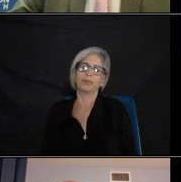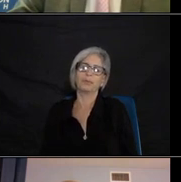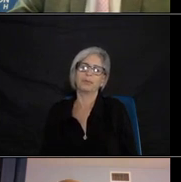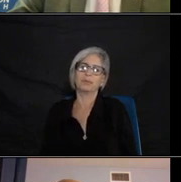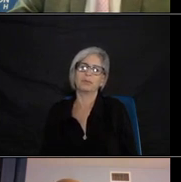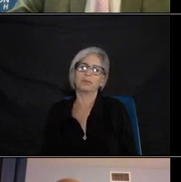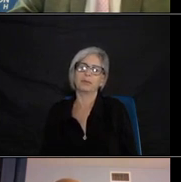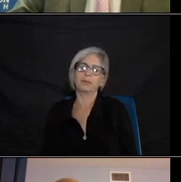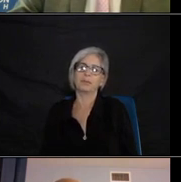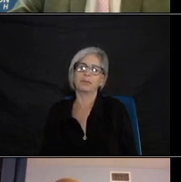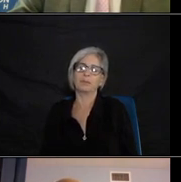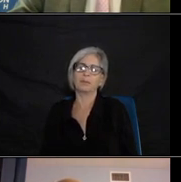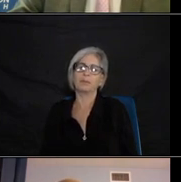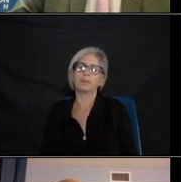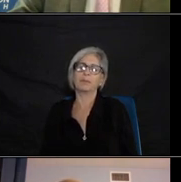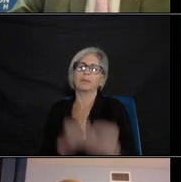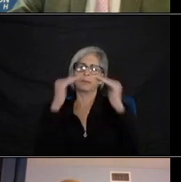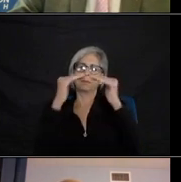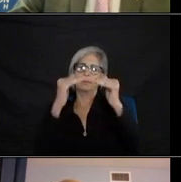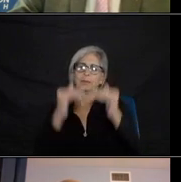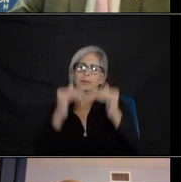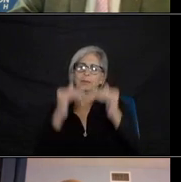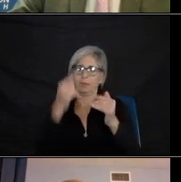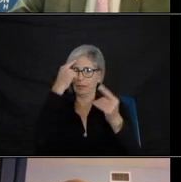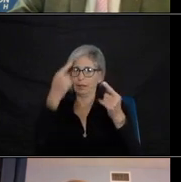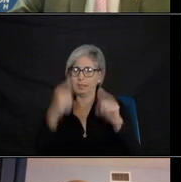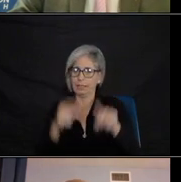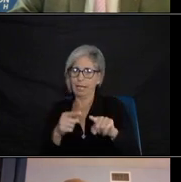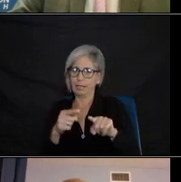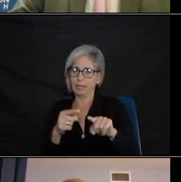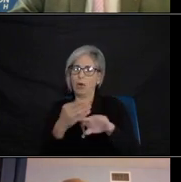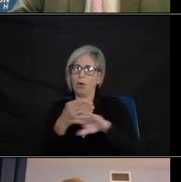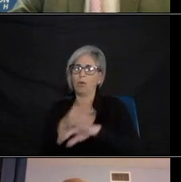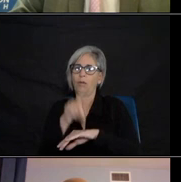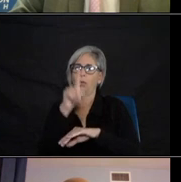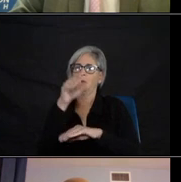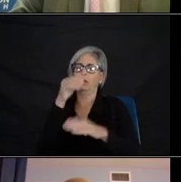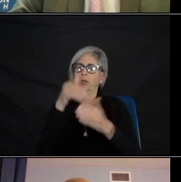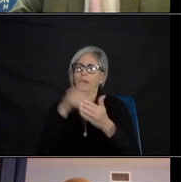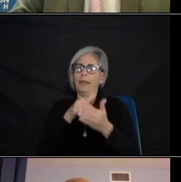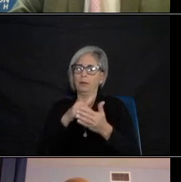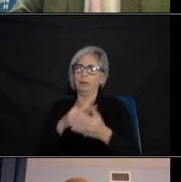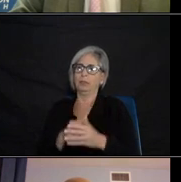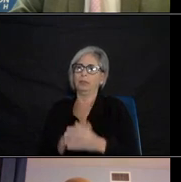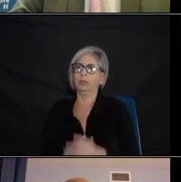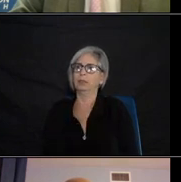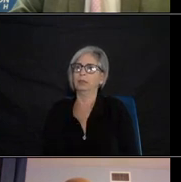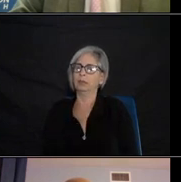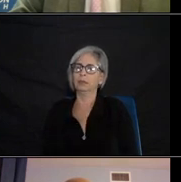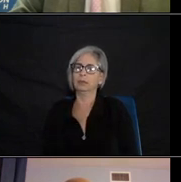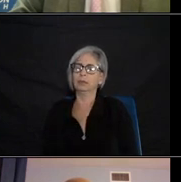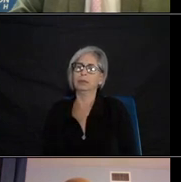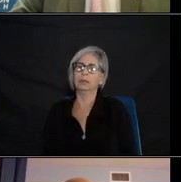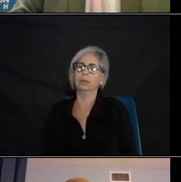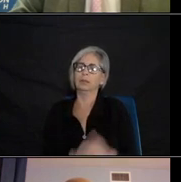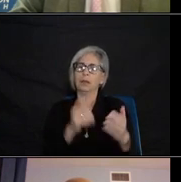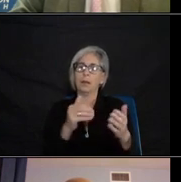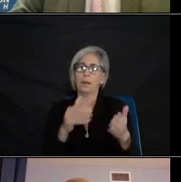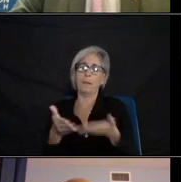All right, moving on to consent bids and purchases over 100,000. Motion to approve.